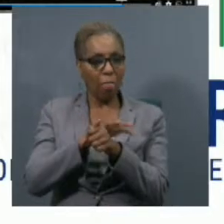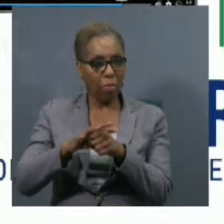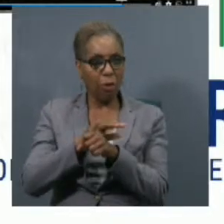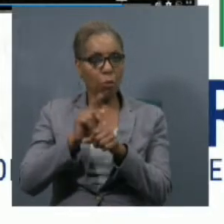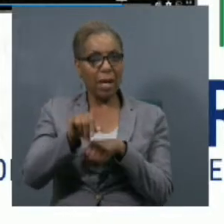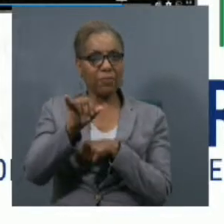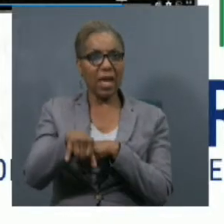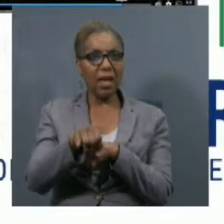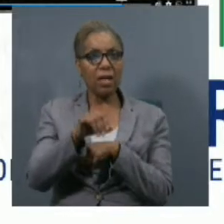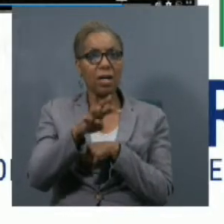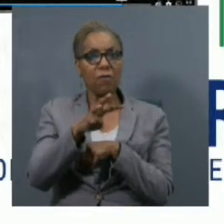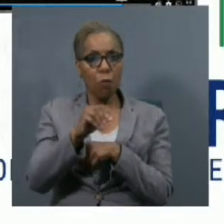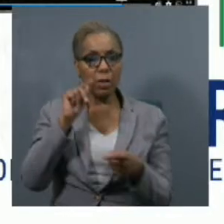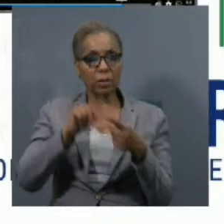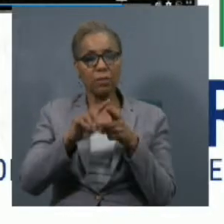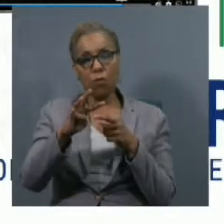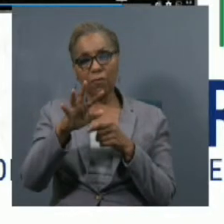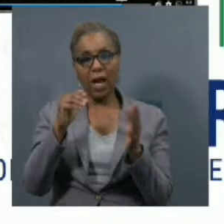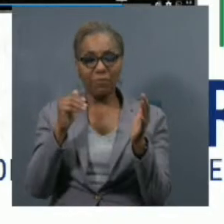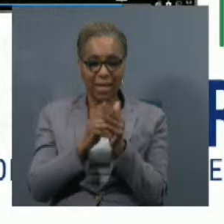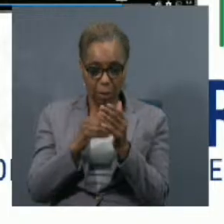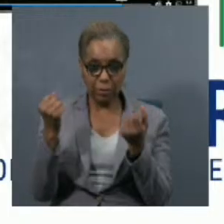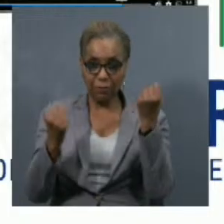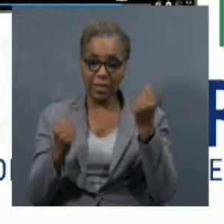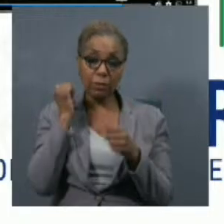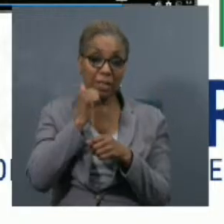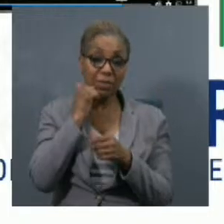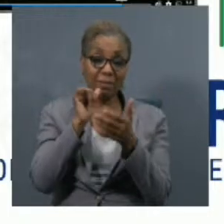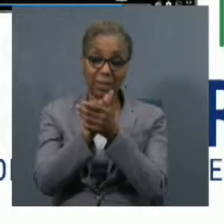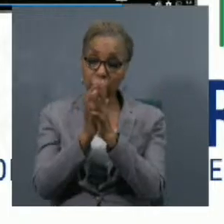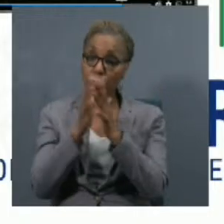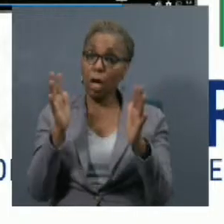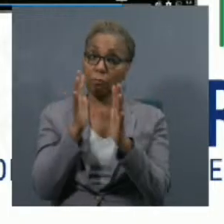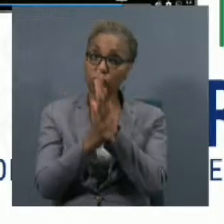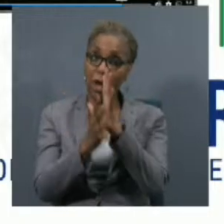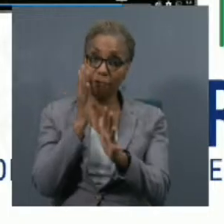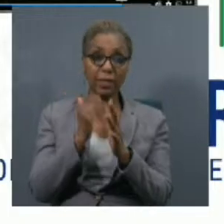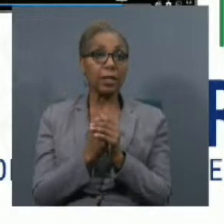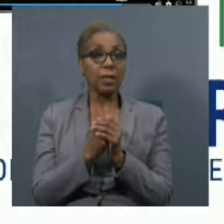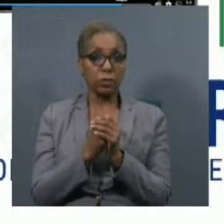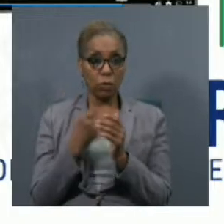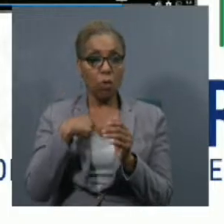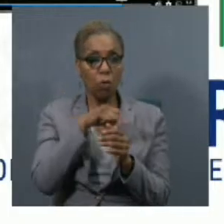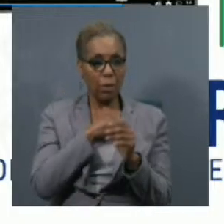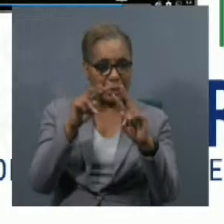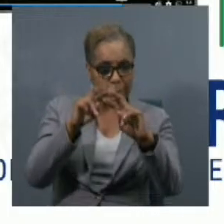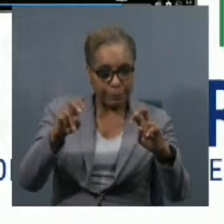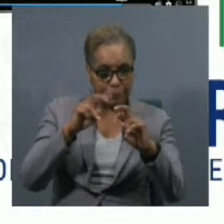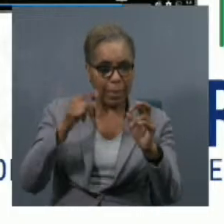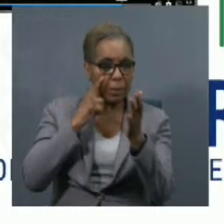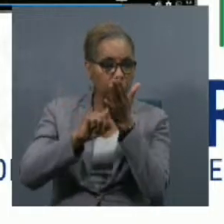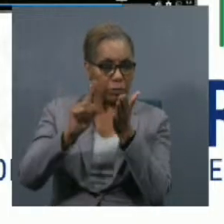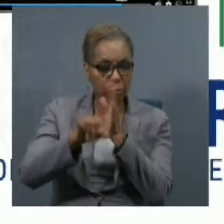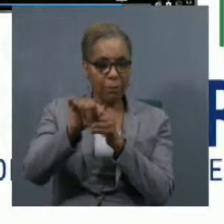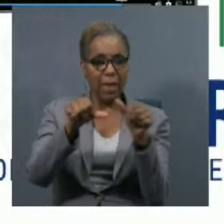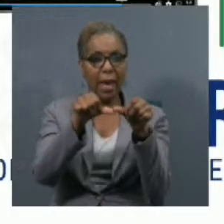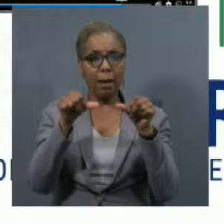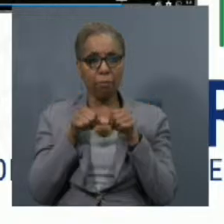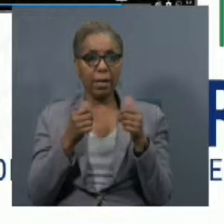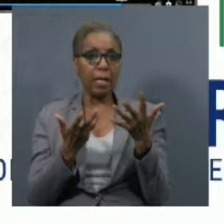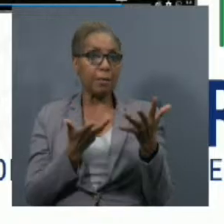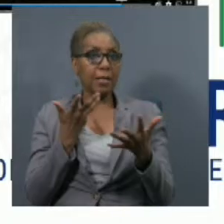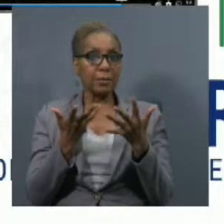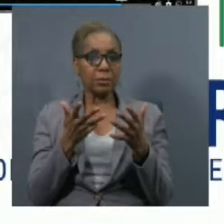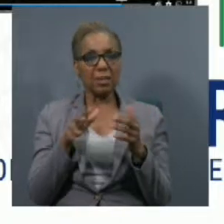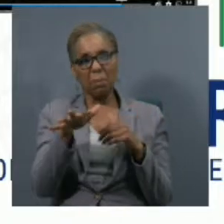to 45,000 vehicles a day, and that's a lot of traffic. And we're looking at resurfacing this area, and